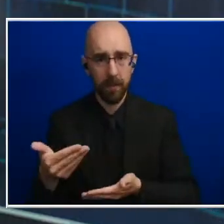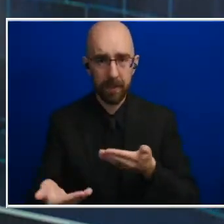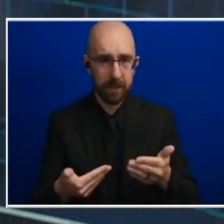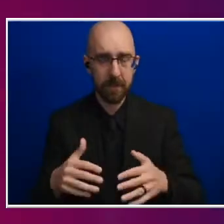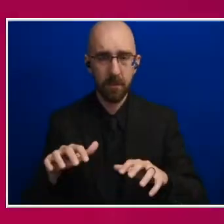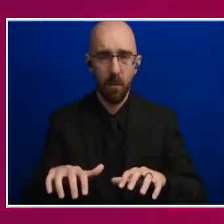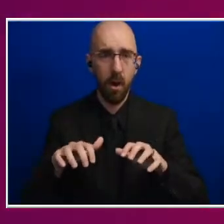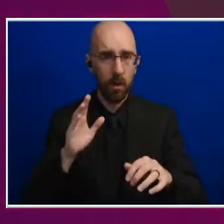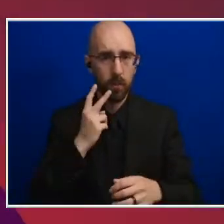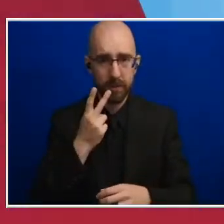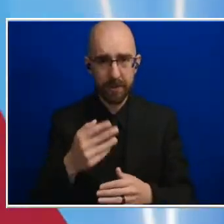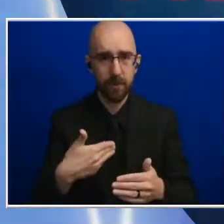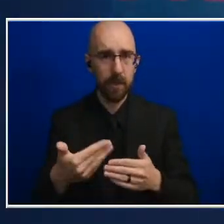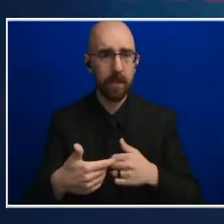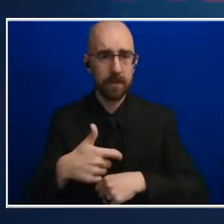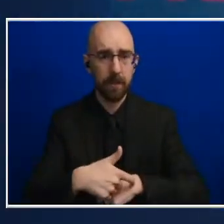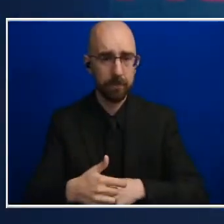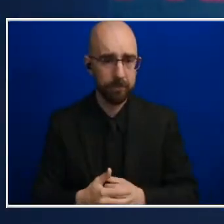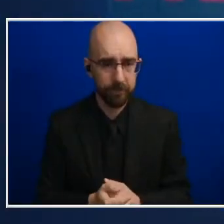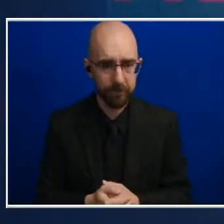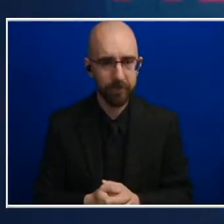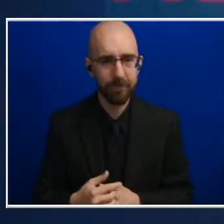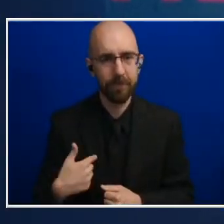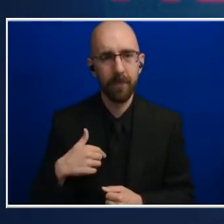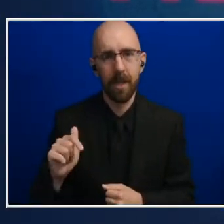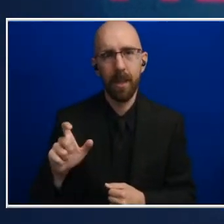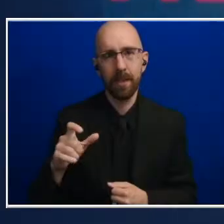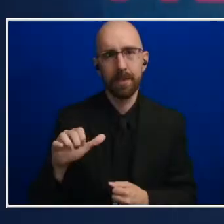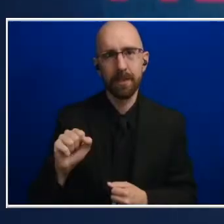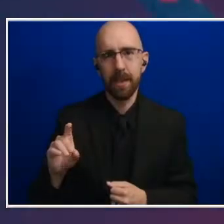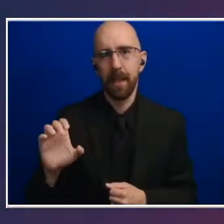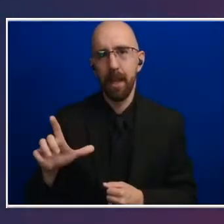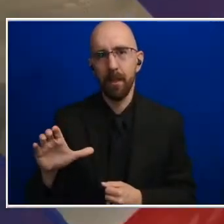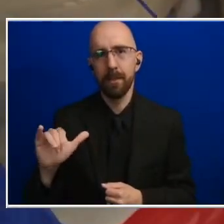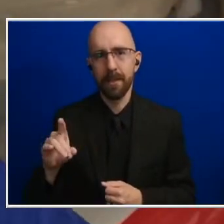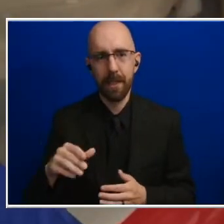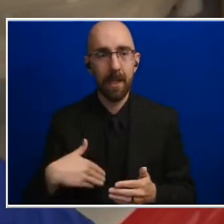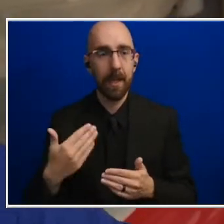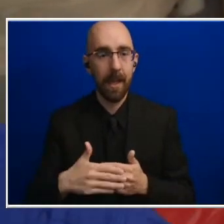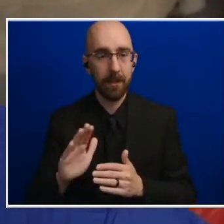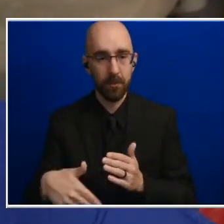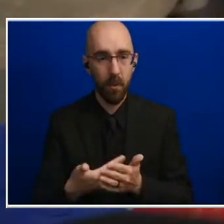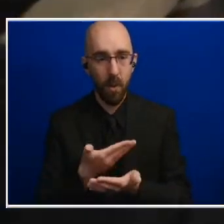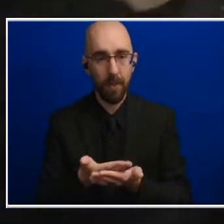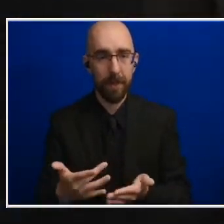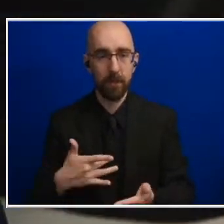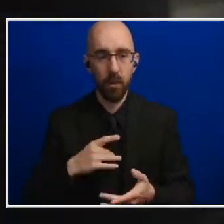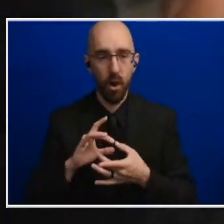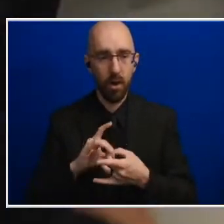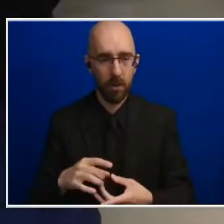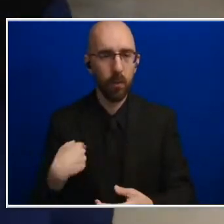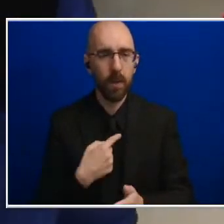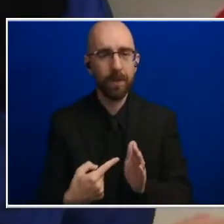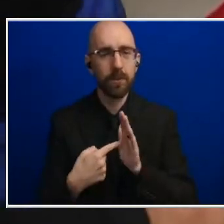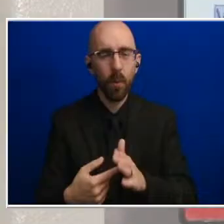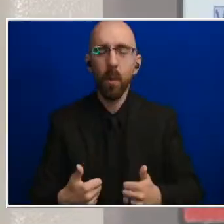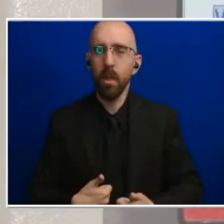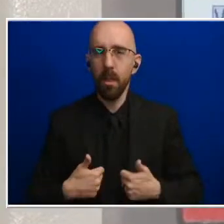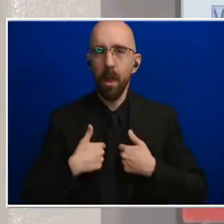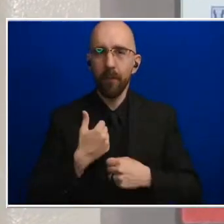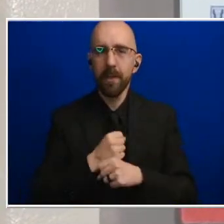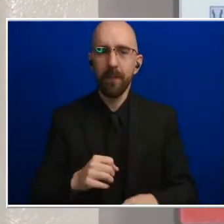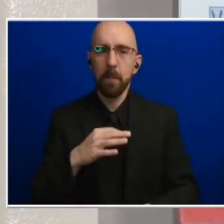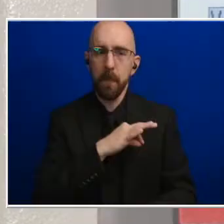time. I'm Alexis Del Cid on the next All Things Heart. We've shown you the life-saving benefits of